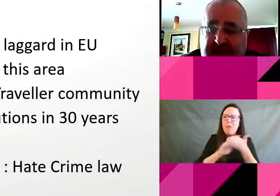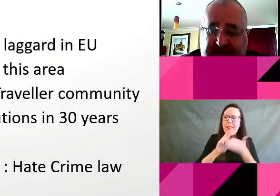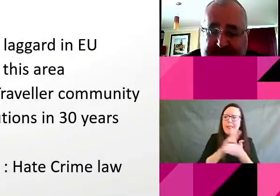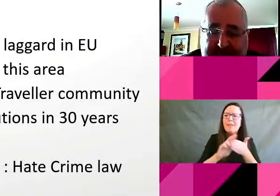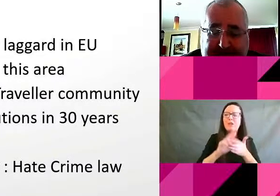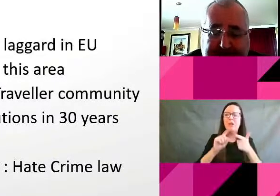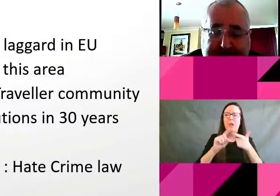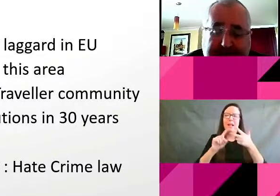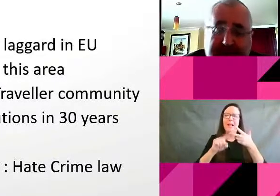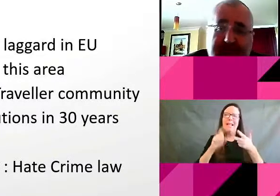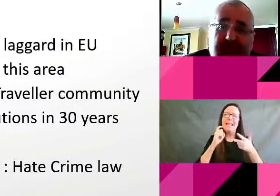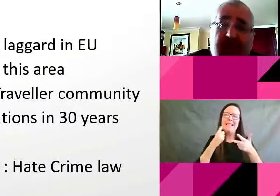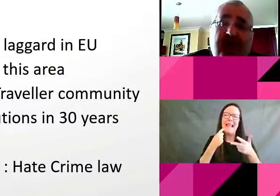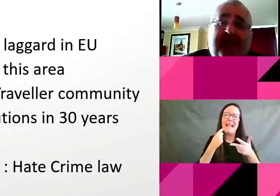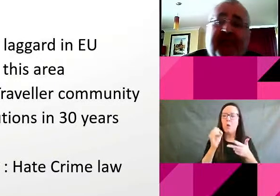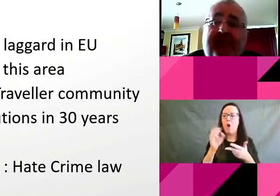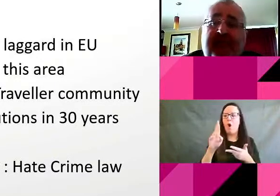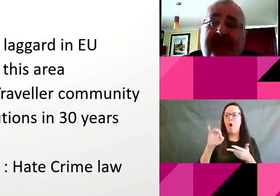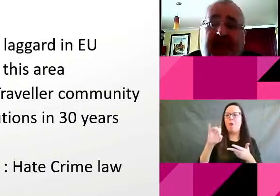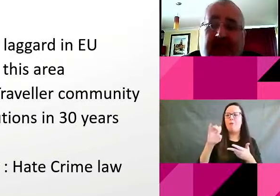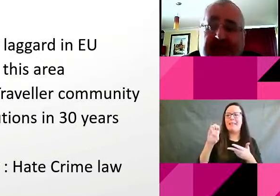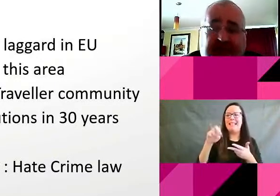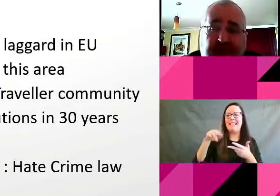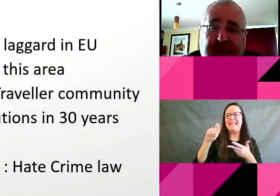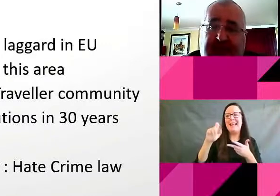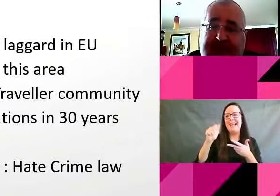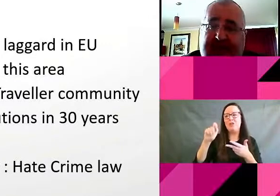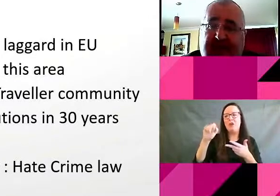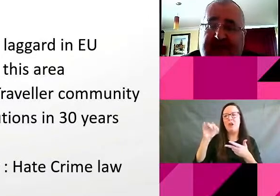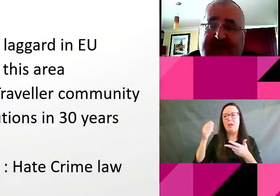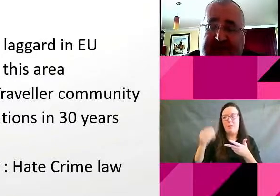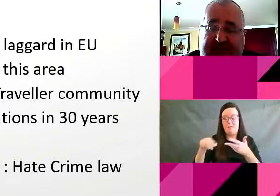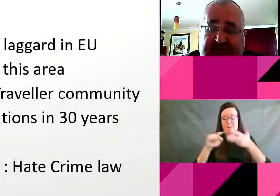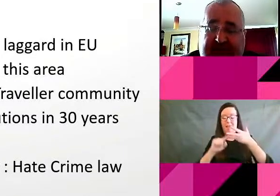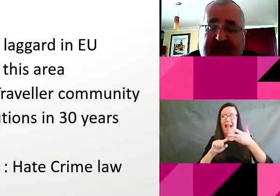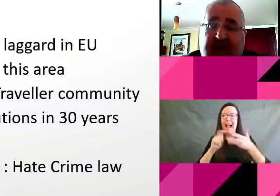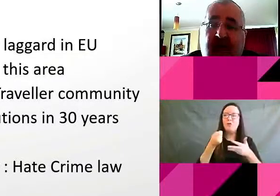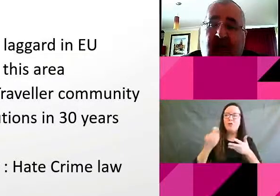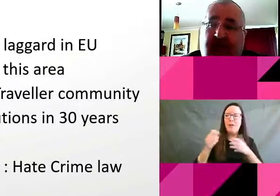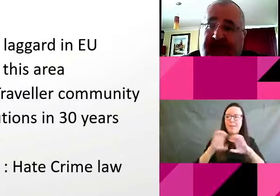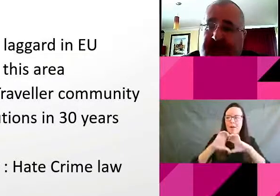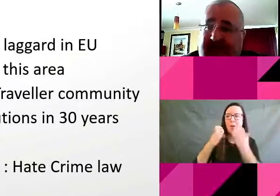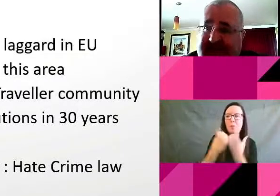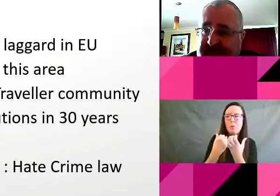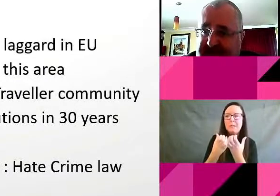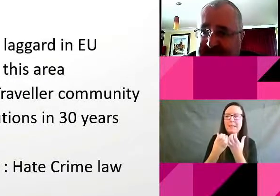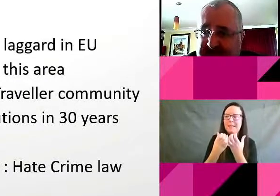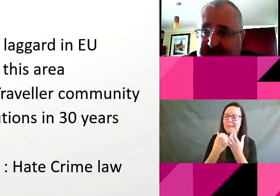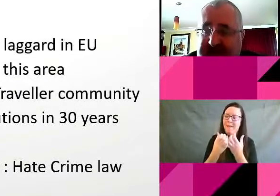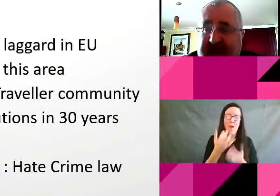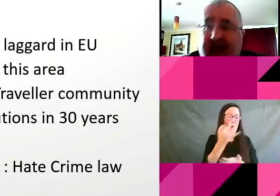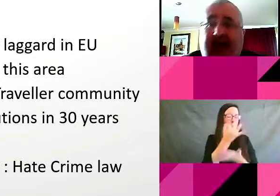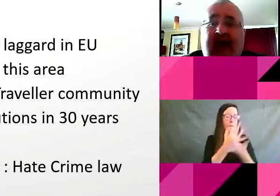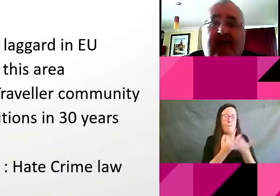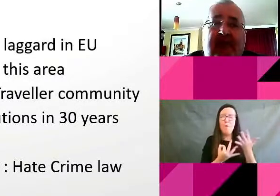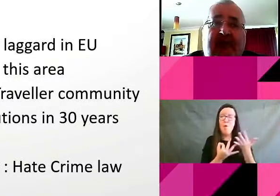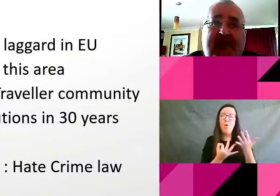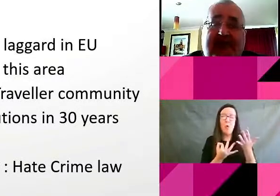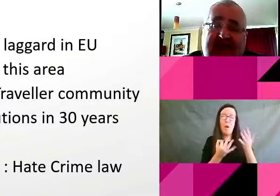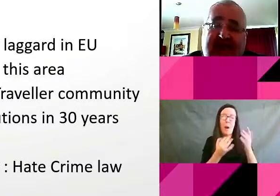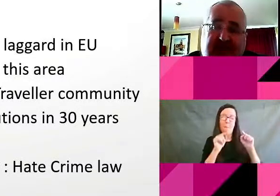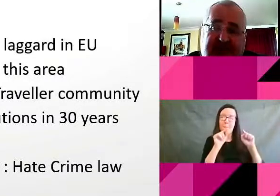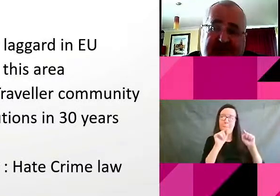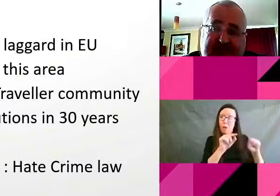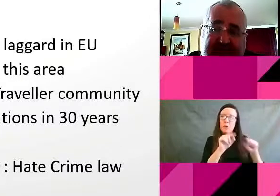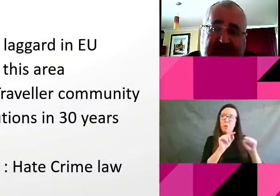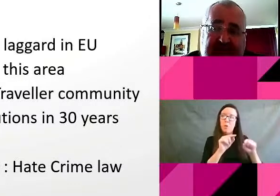traveller community. But there have been very few prosecutions to date over the past 30 years. And when I